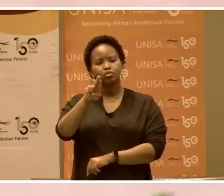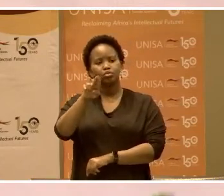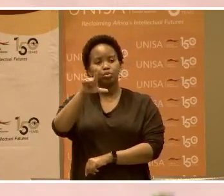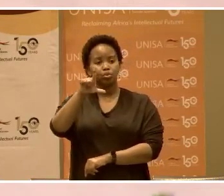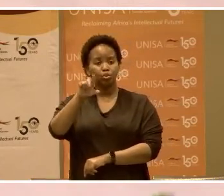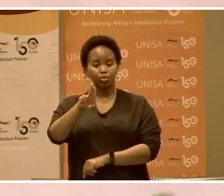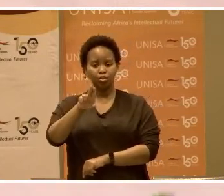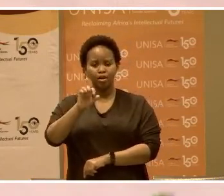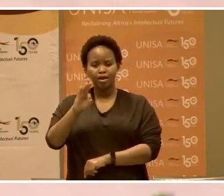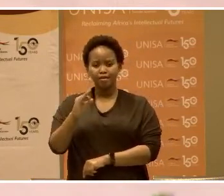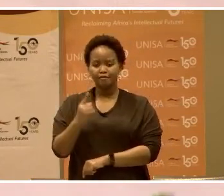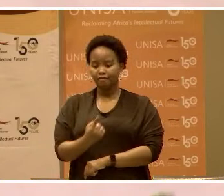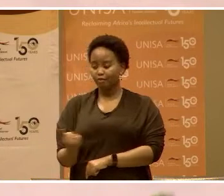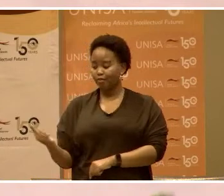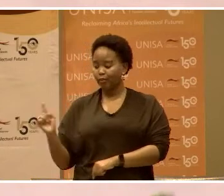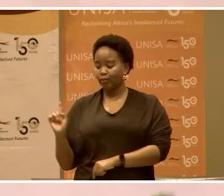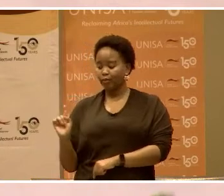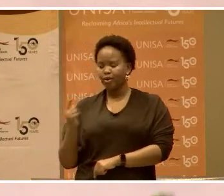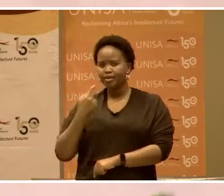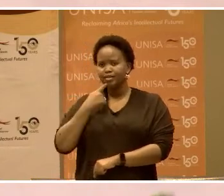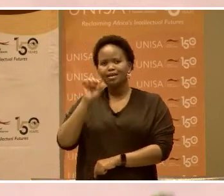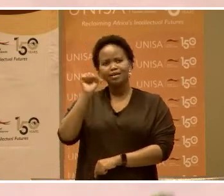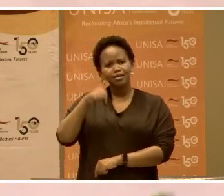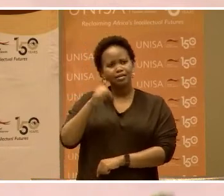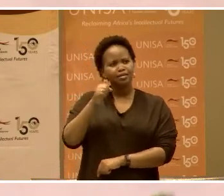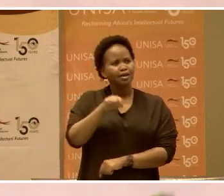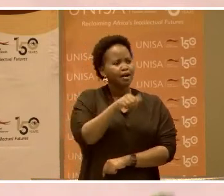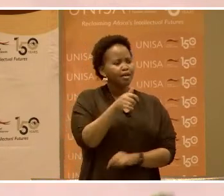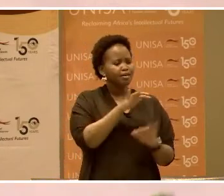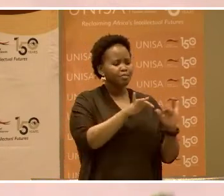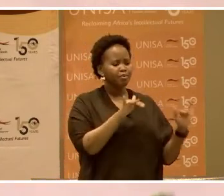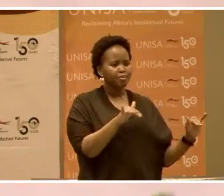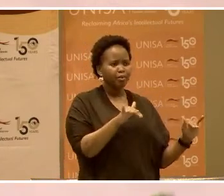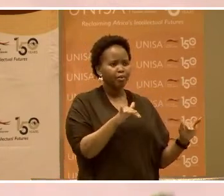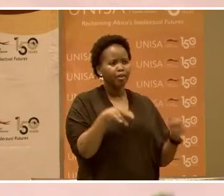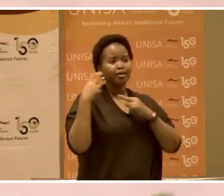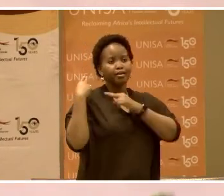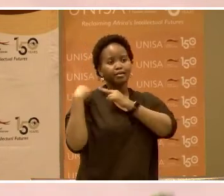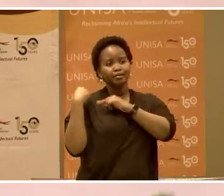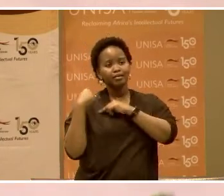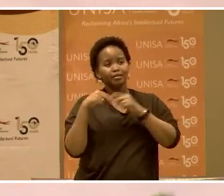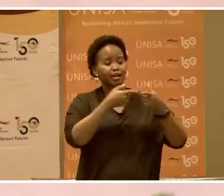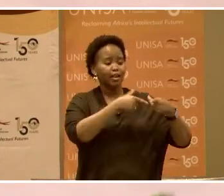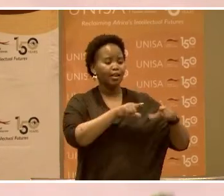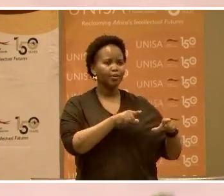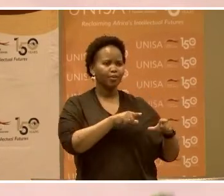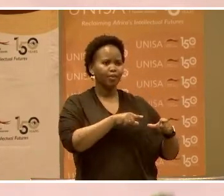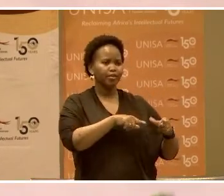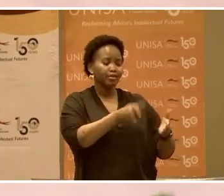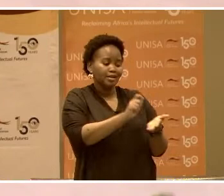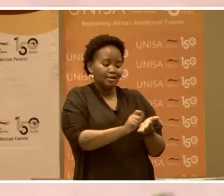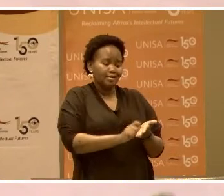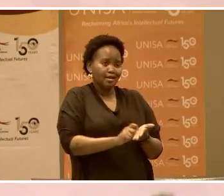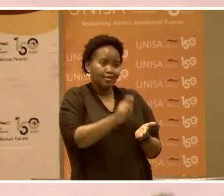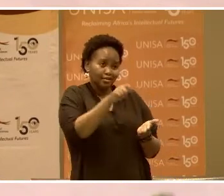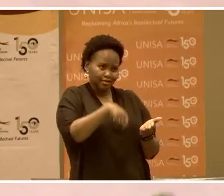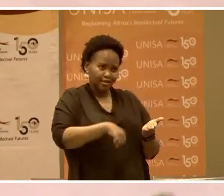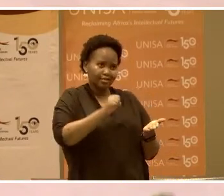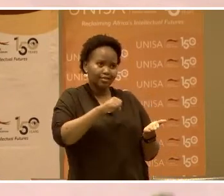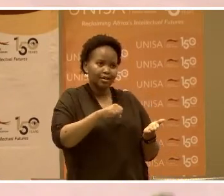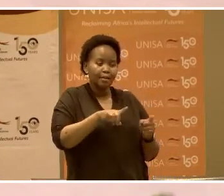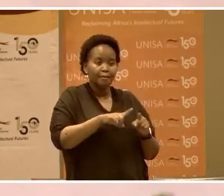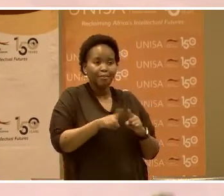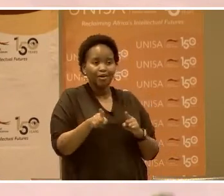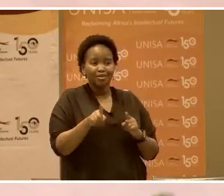are people who are writing in indigenous languages, but those books are not being consumed. So how are we going